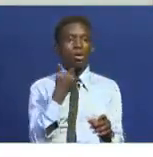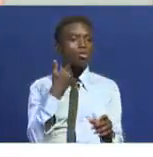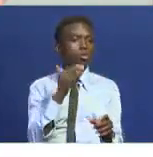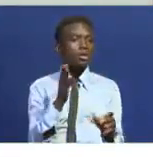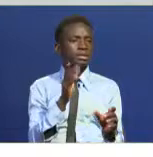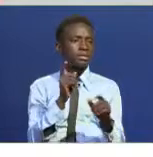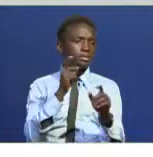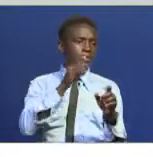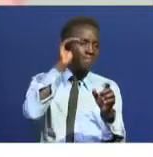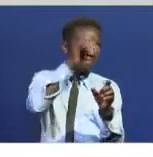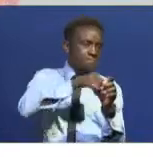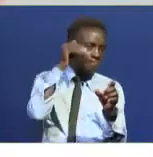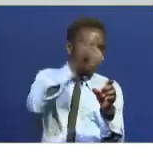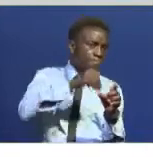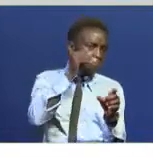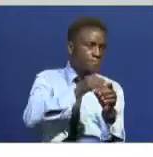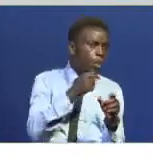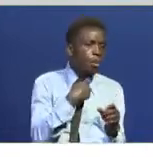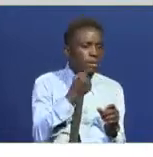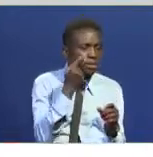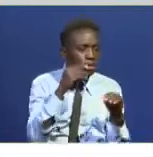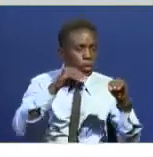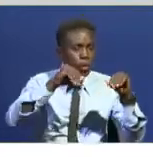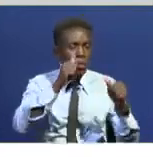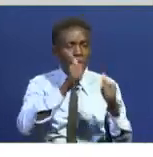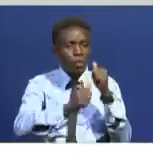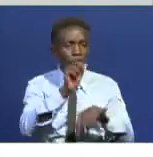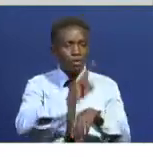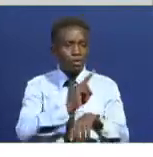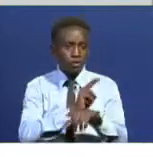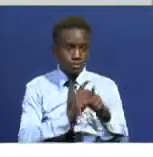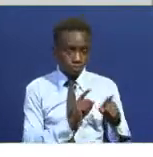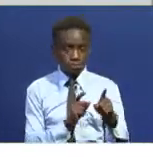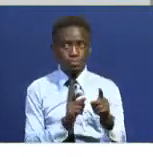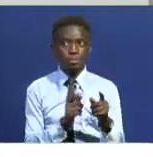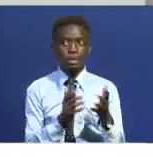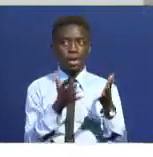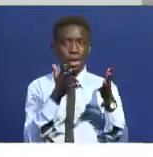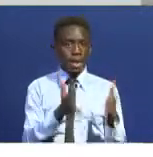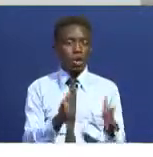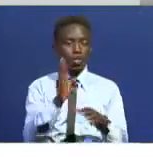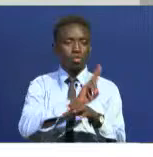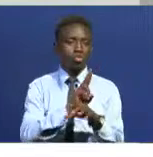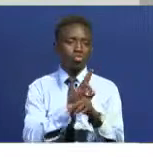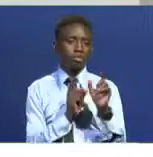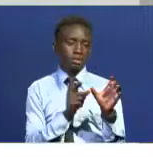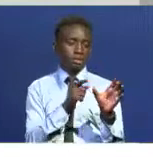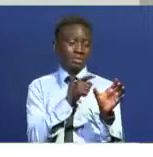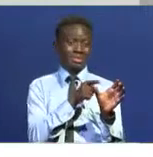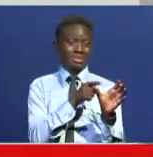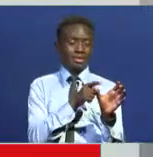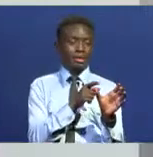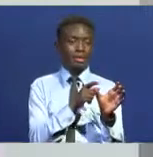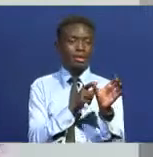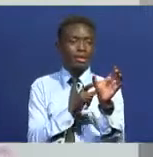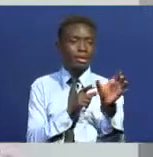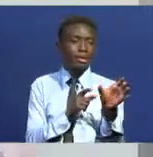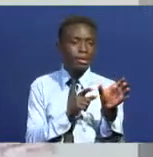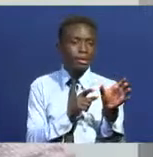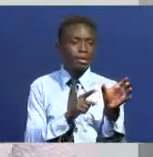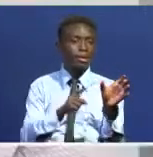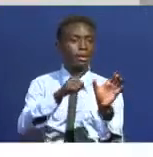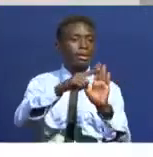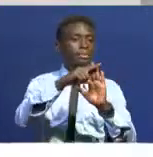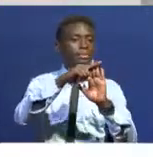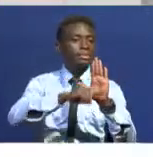the size and type of quality of steel used there. This is now what you use to scan. So if this was concrete again, you would actually